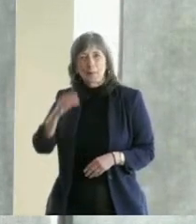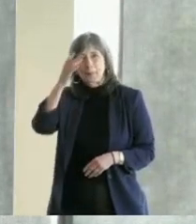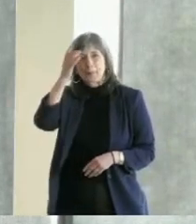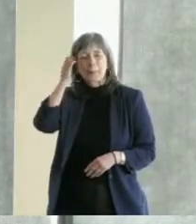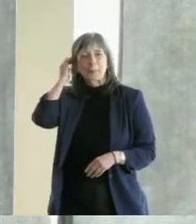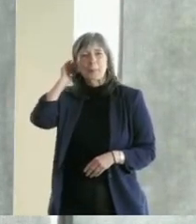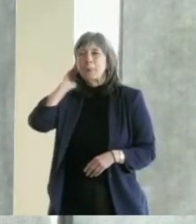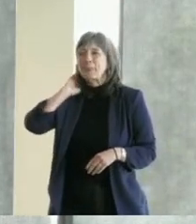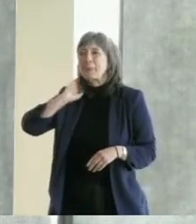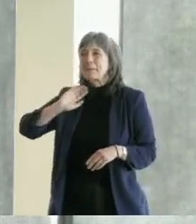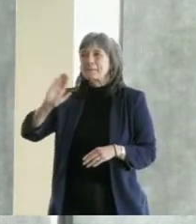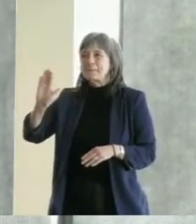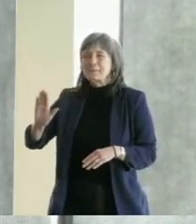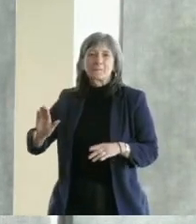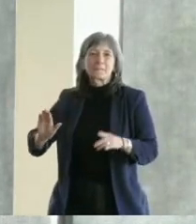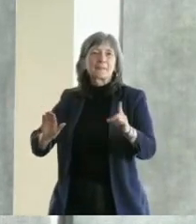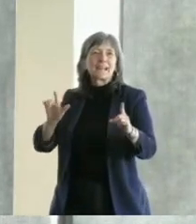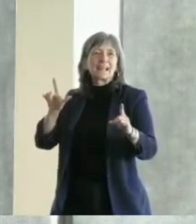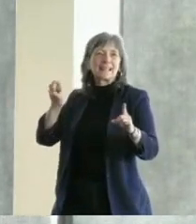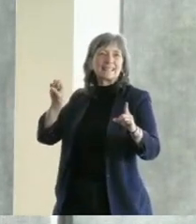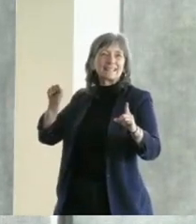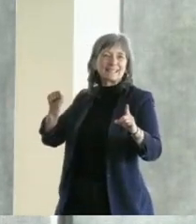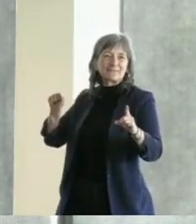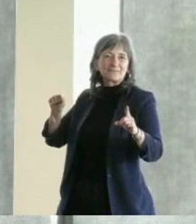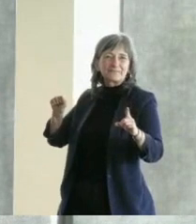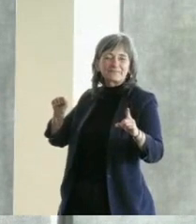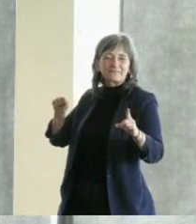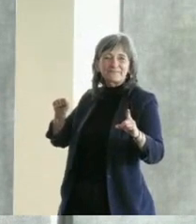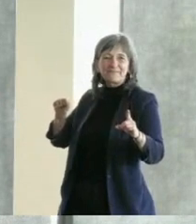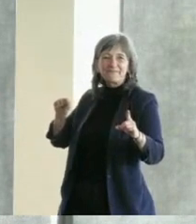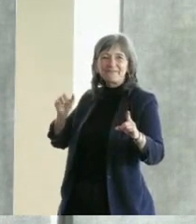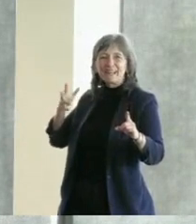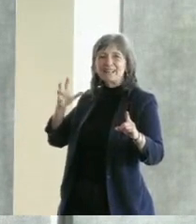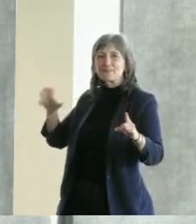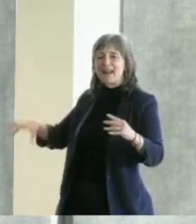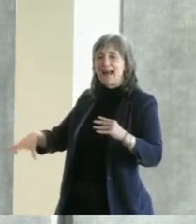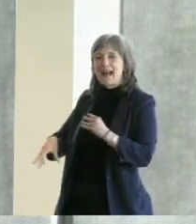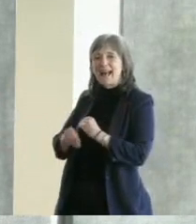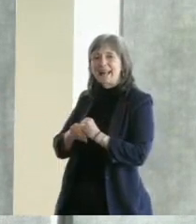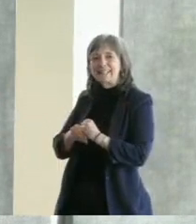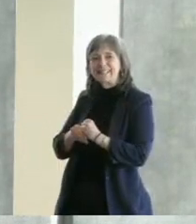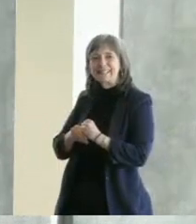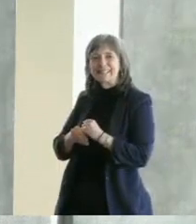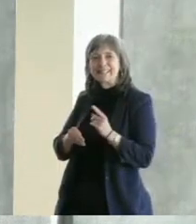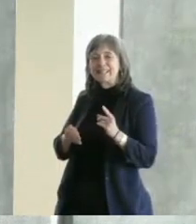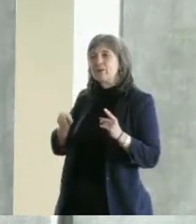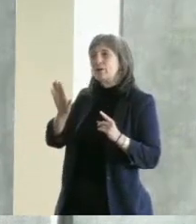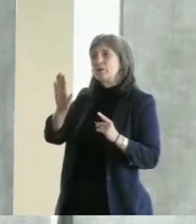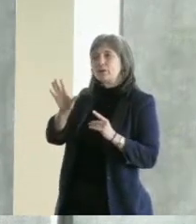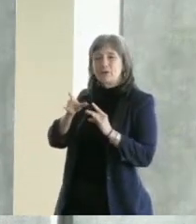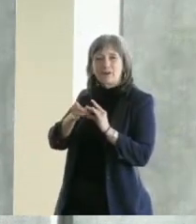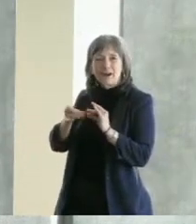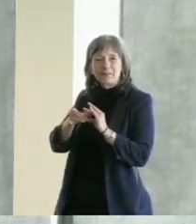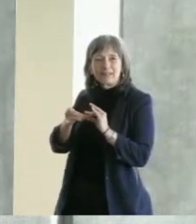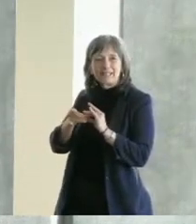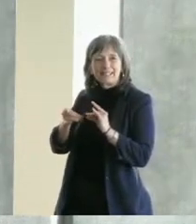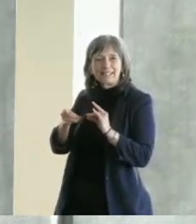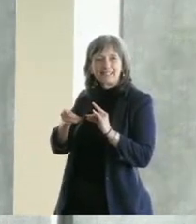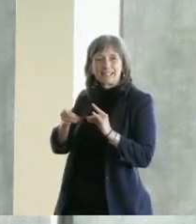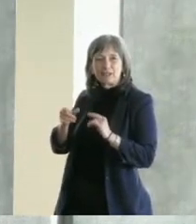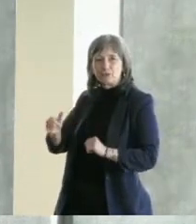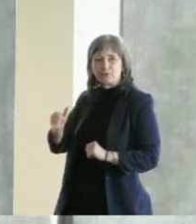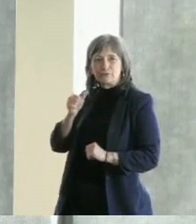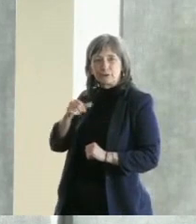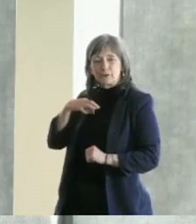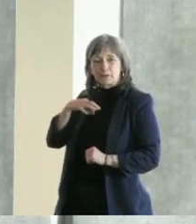Awesome. Thank you. Lisa. Yes, hi. I just want to add to that and say, when you made the comment that you wouldn't apply for